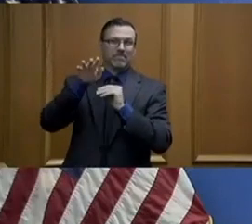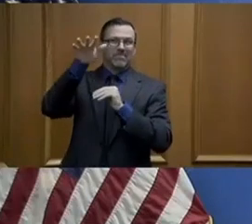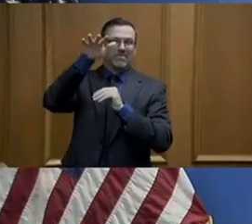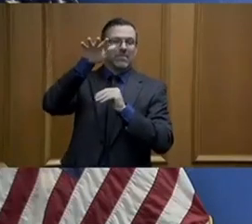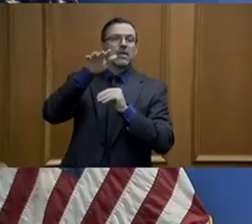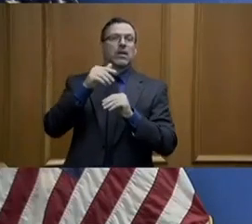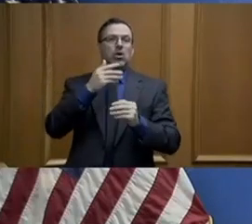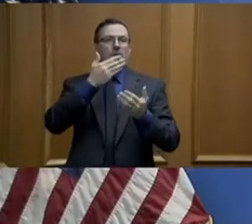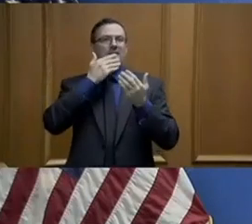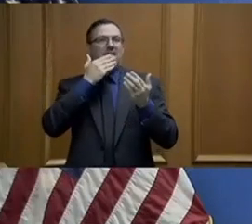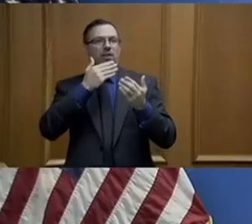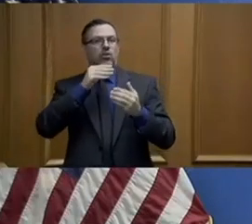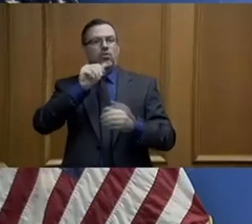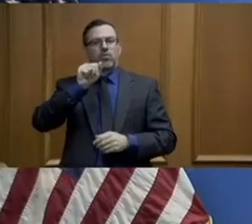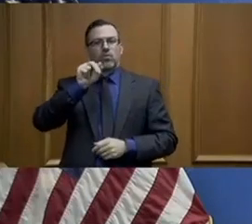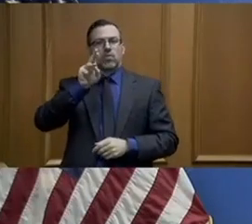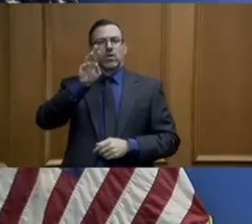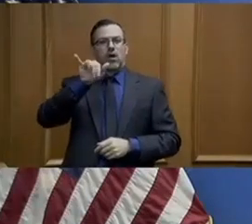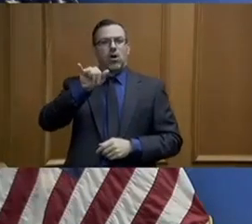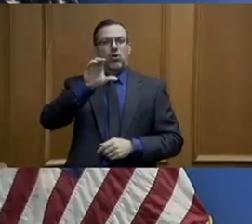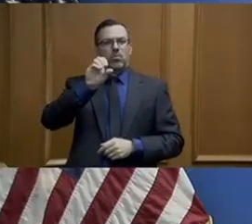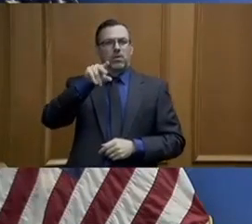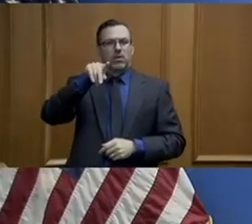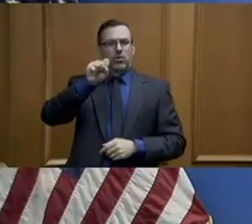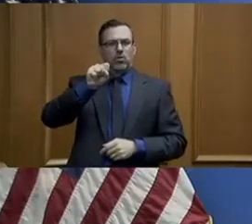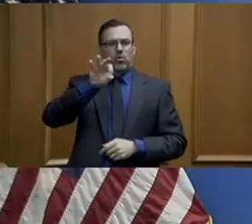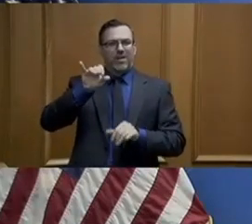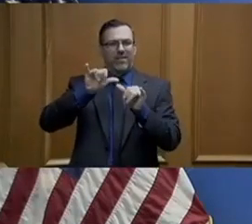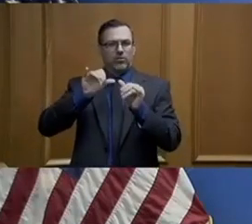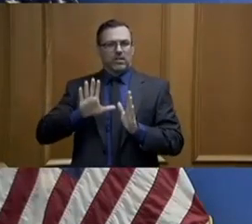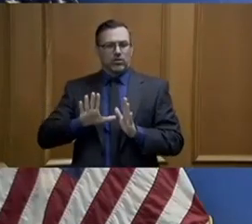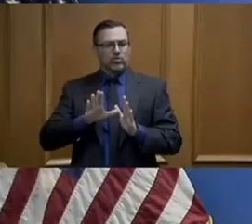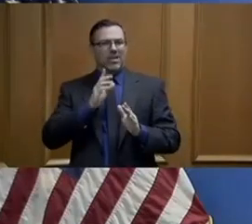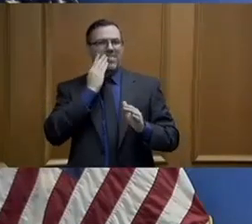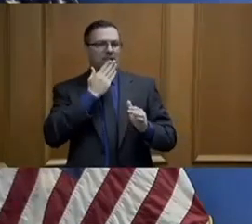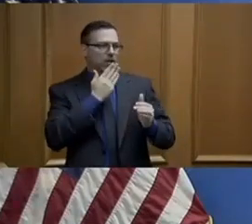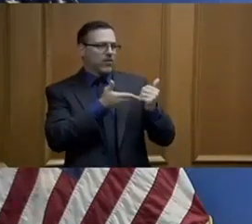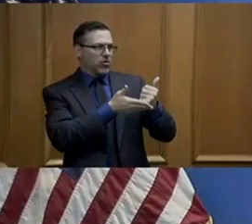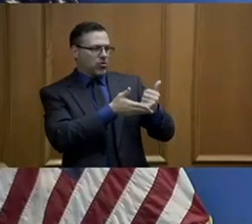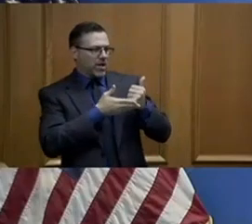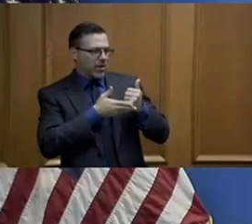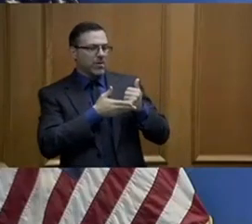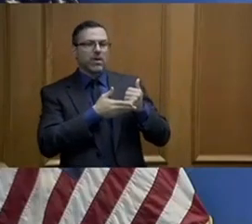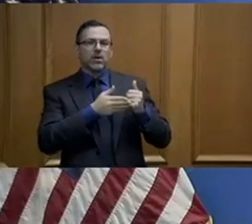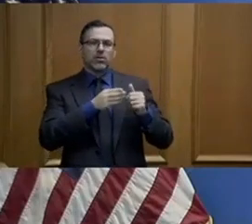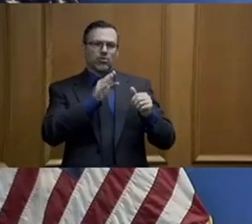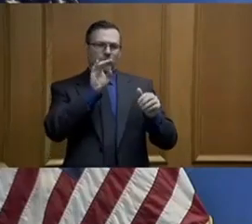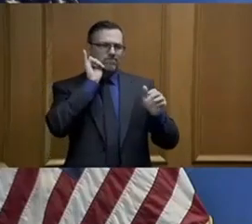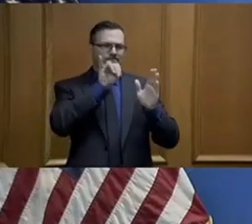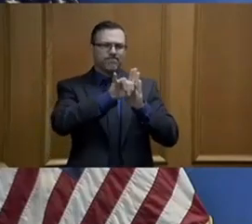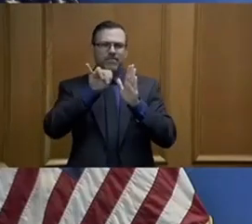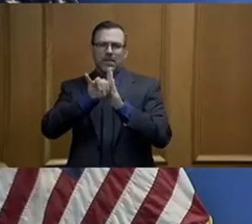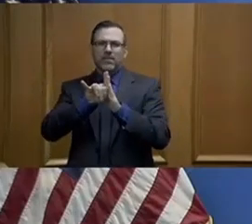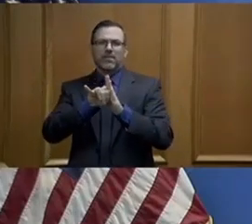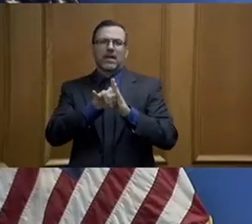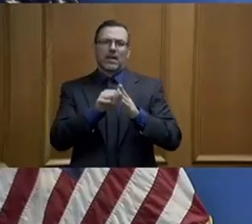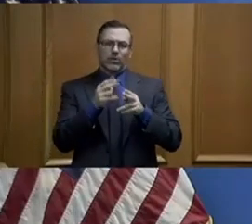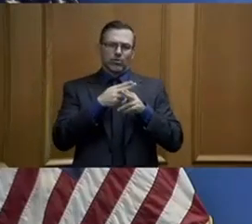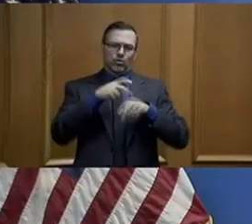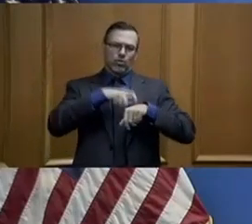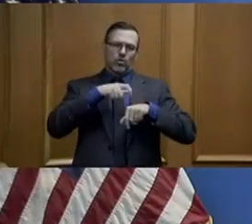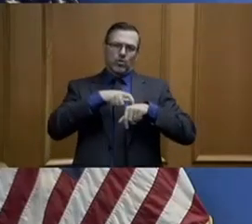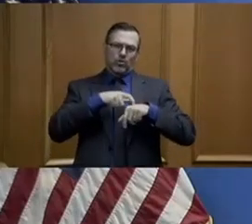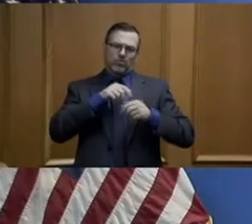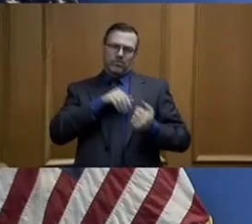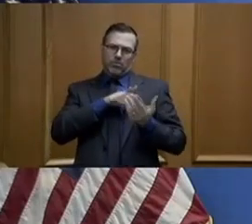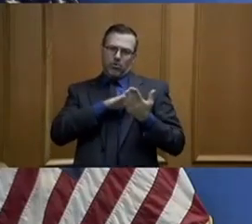for their flexibility in identifying both short-term and long-term solutions for the work of local leaders to supplement these